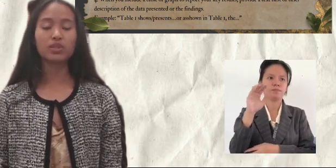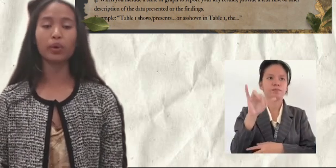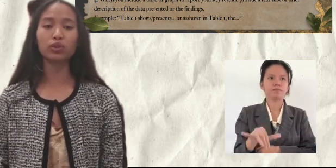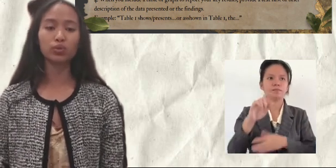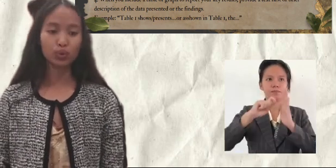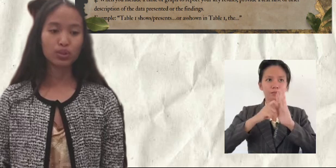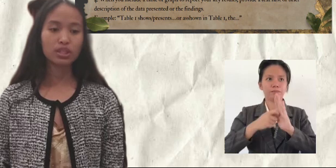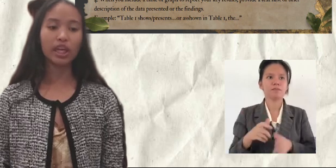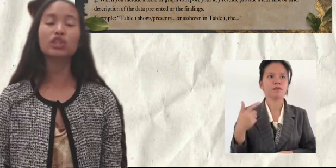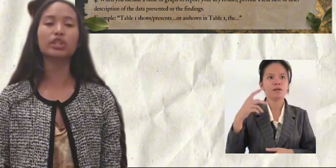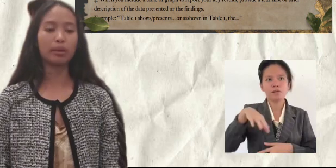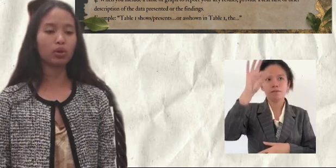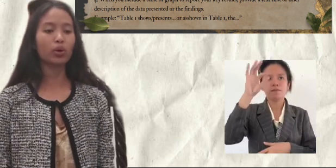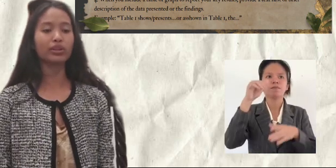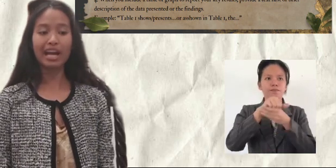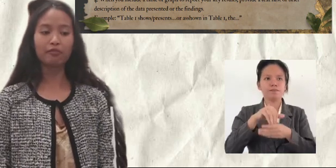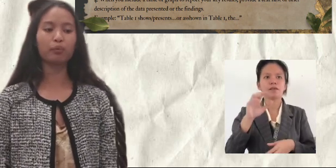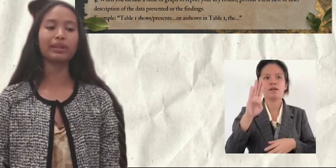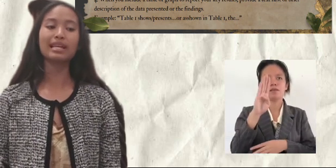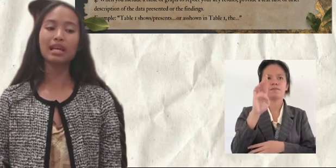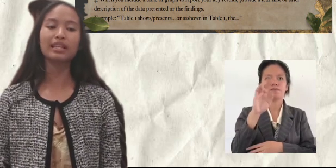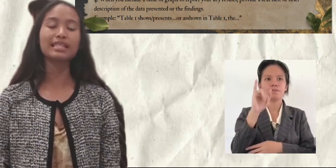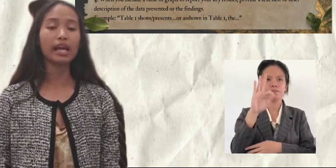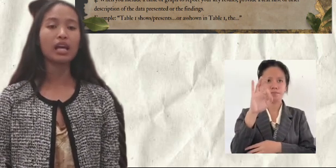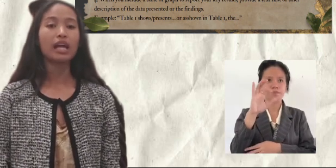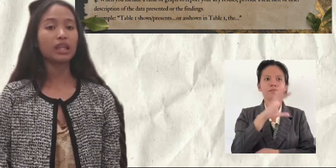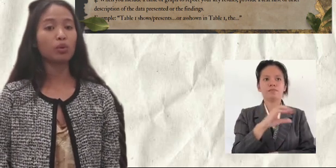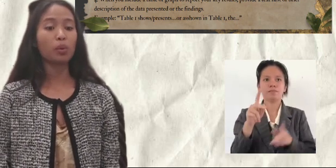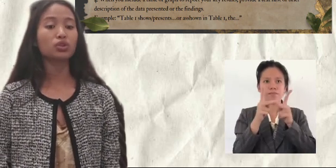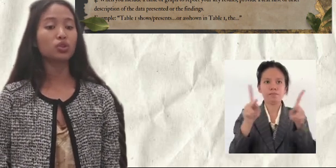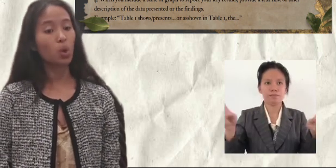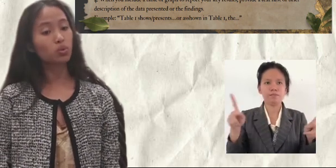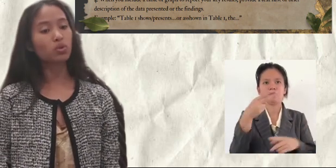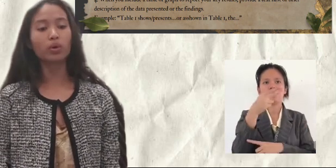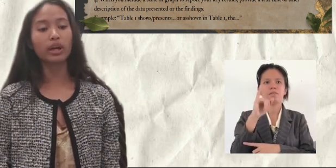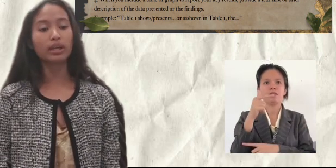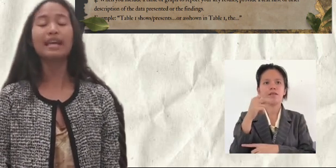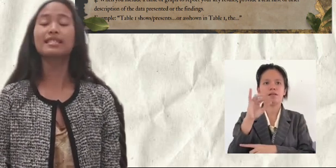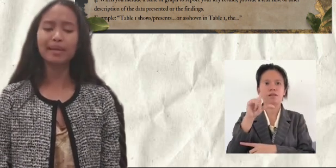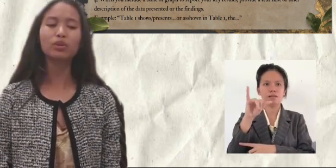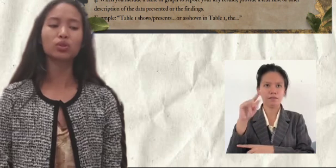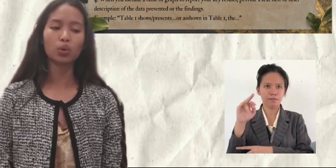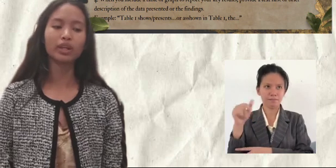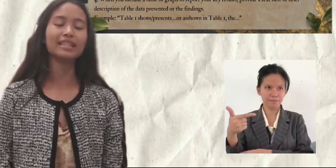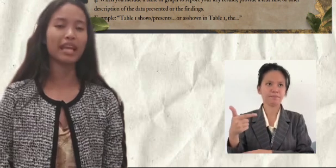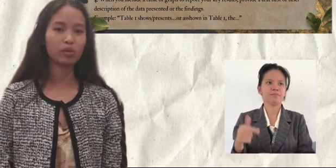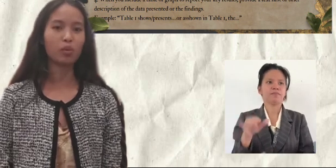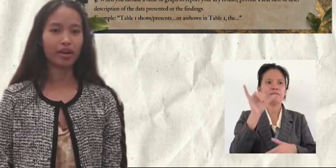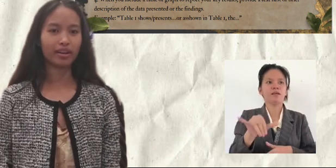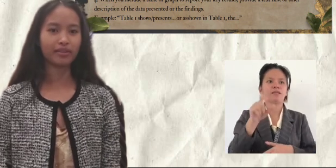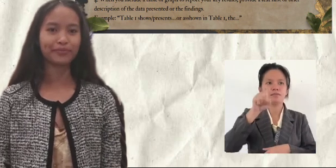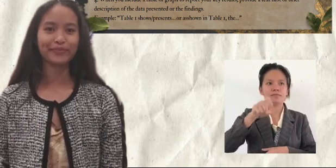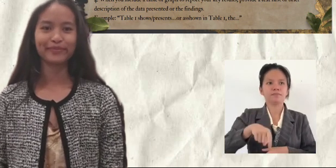one is to introduce each table or graph with a sentence like Table 1 shows or as table shown in